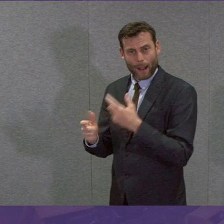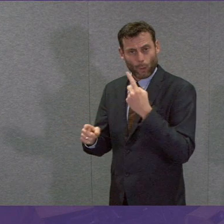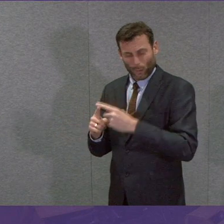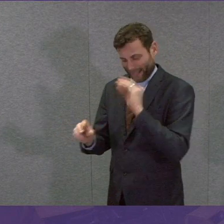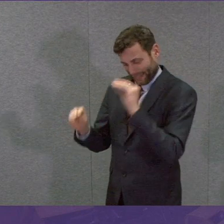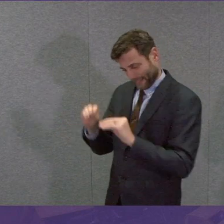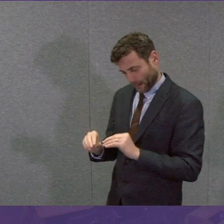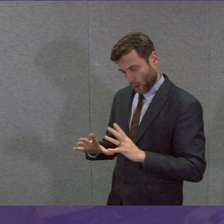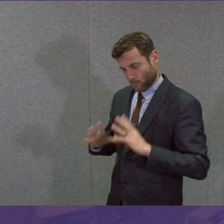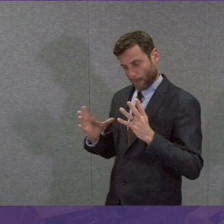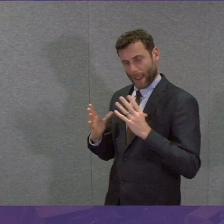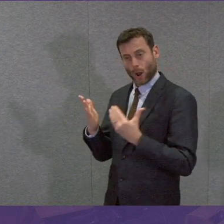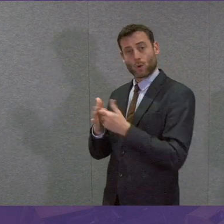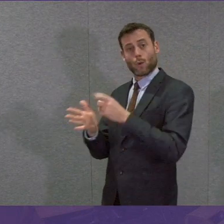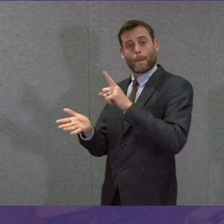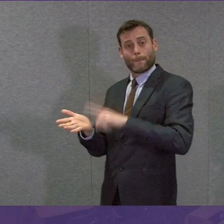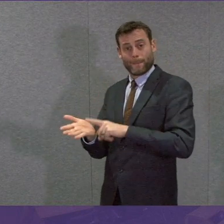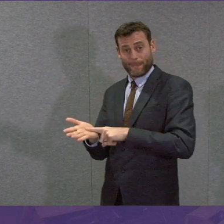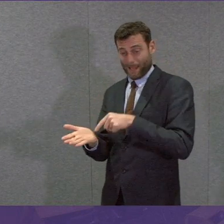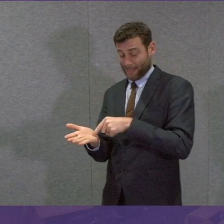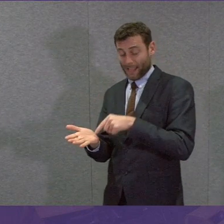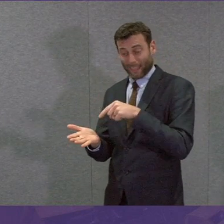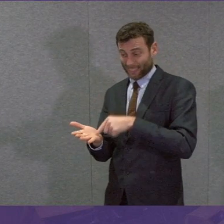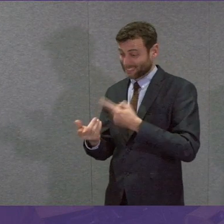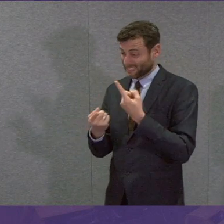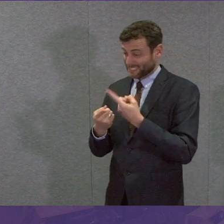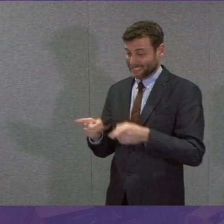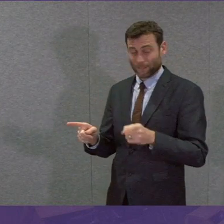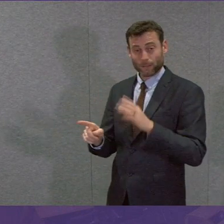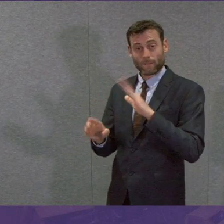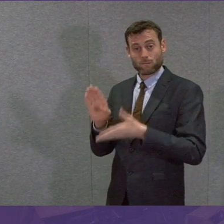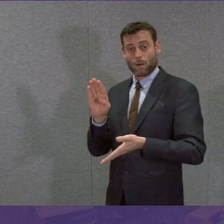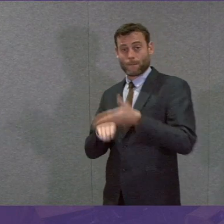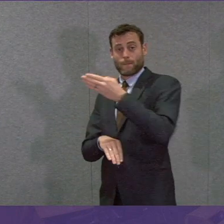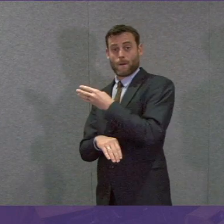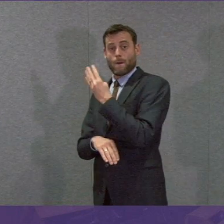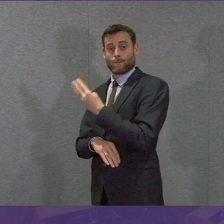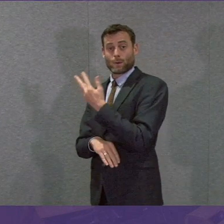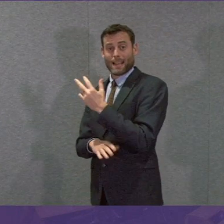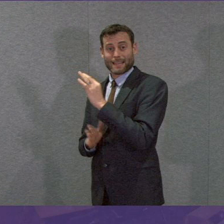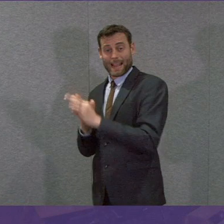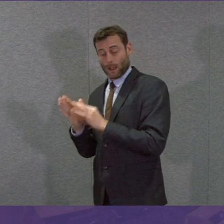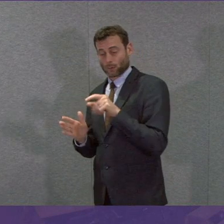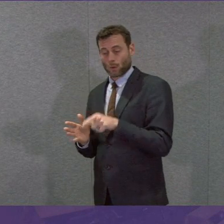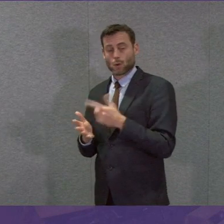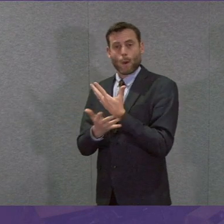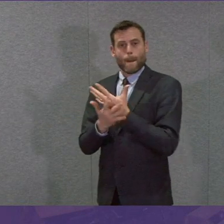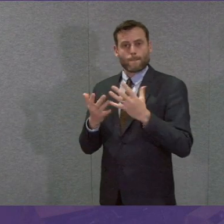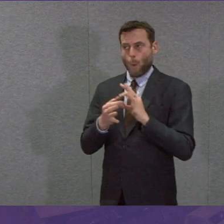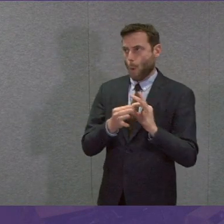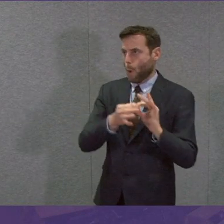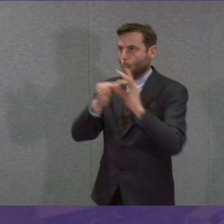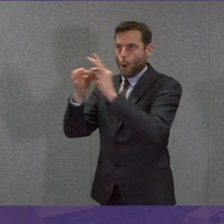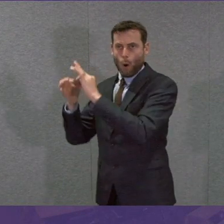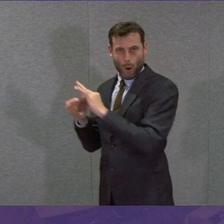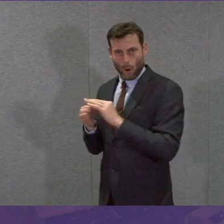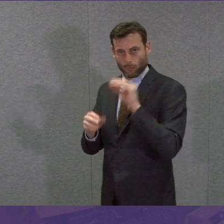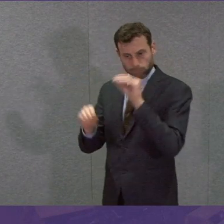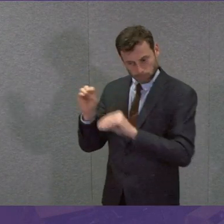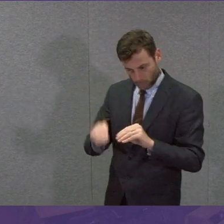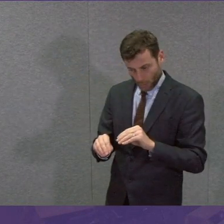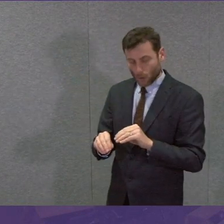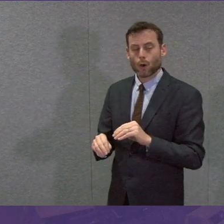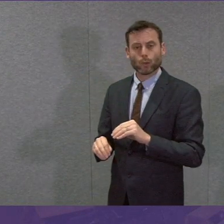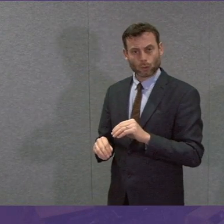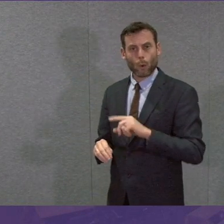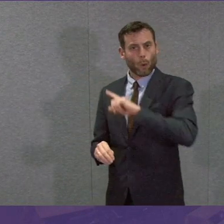I've said in my statement, was far, far more integrated between the administrations than anything I've seen in the last 3.5 years, then we'll commit to